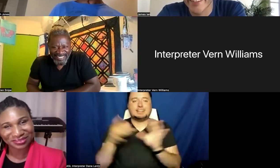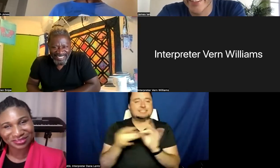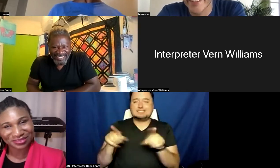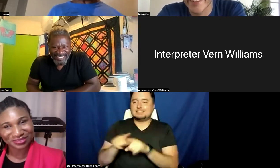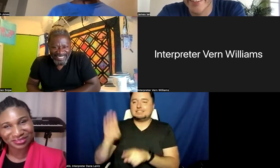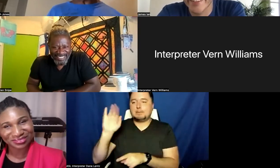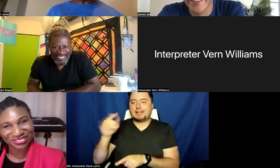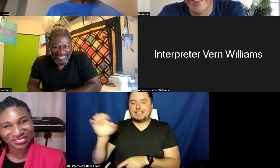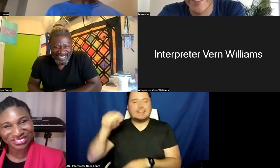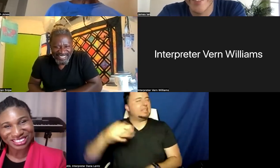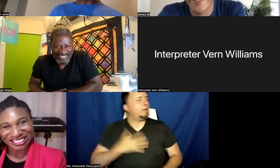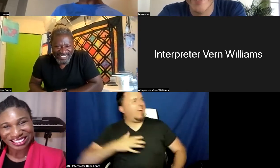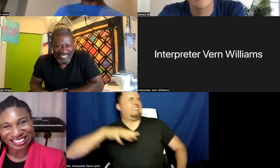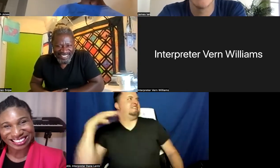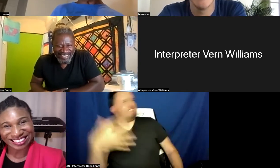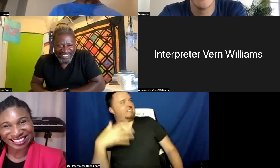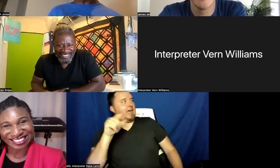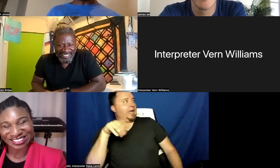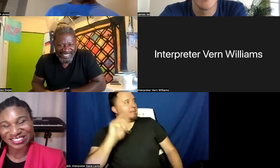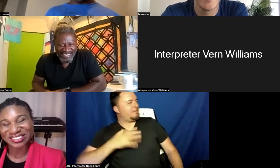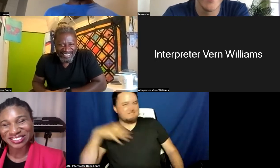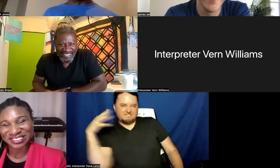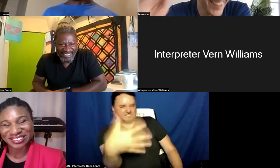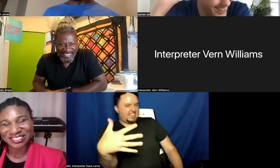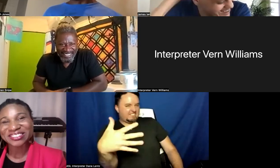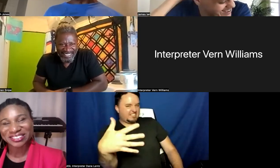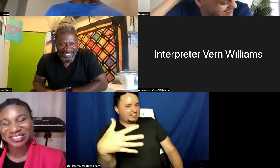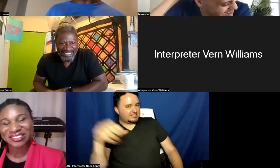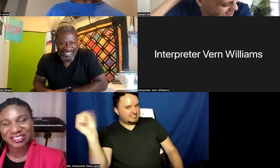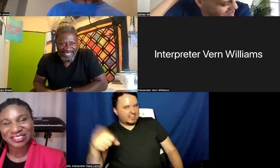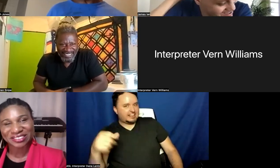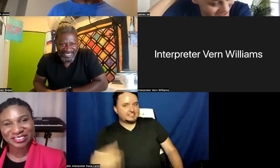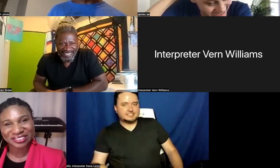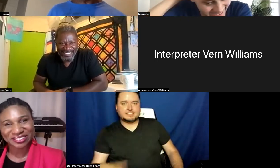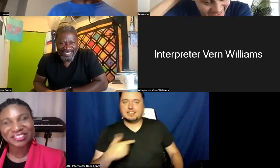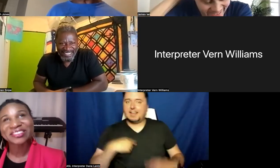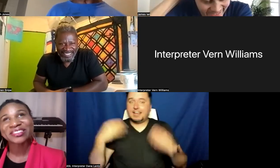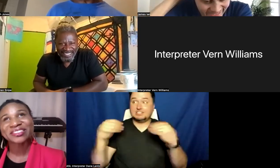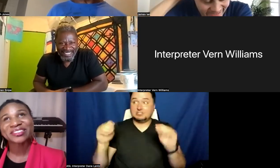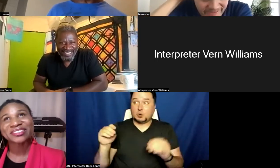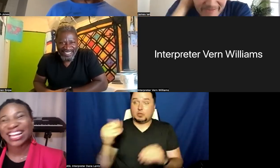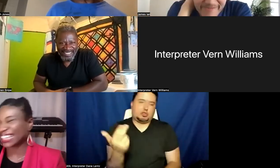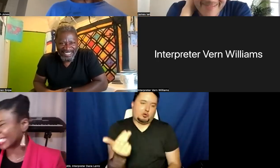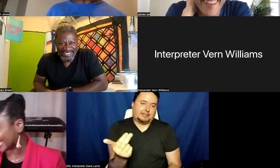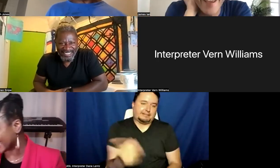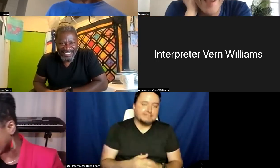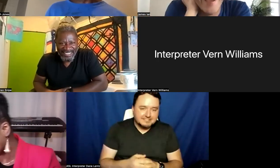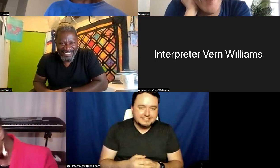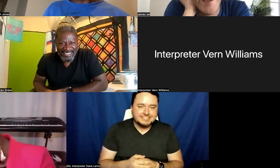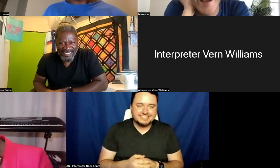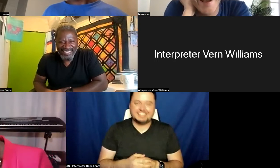my 5th album, yo. This is my 5th album. And I done sold about 13 of them, but yeah, the last one is